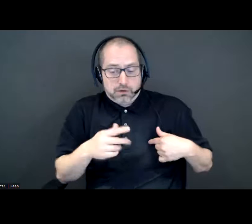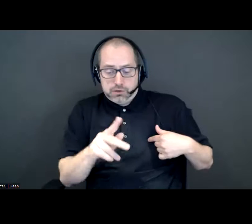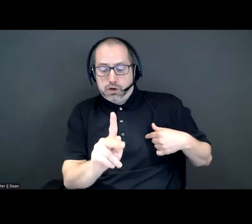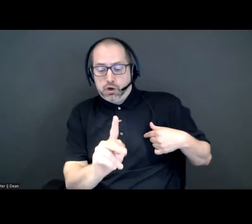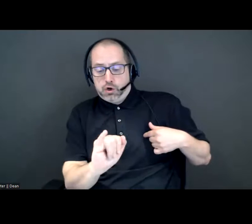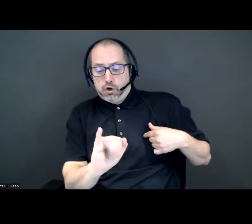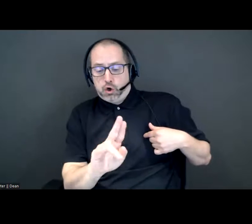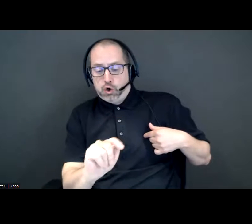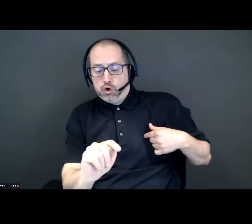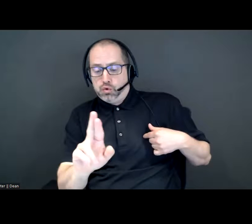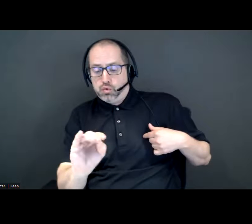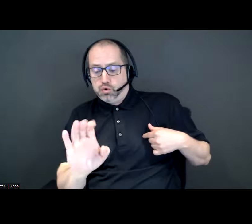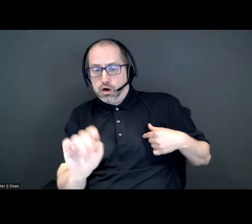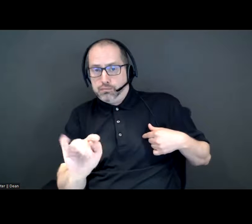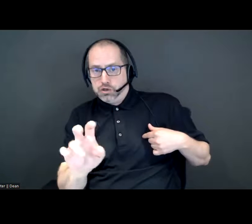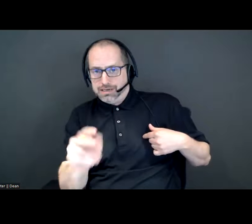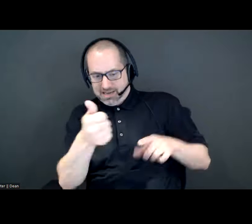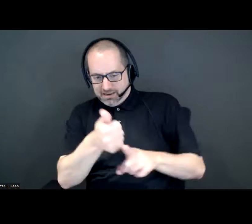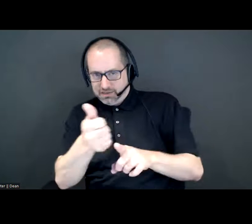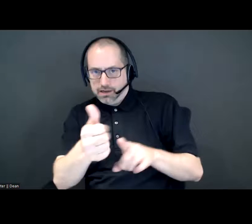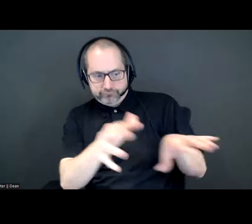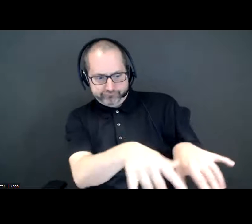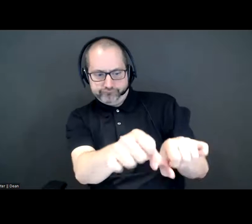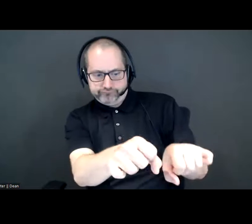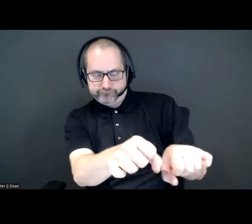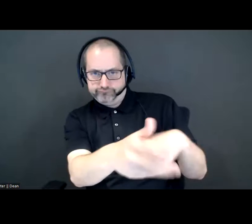was the one who was hitting it up, and he met with